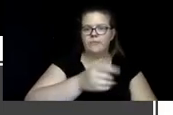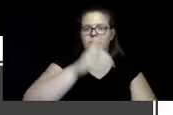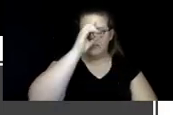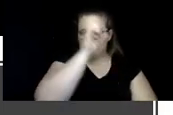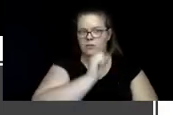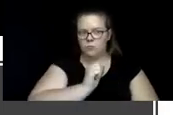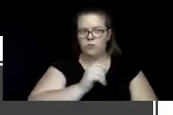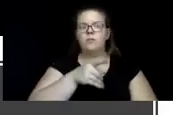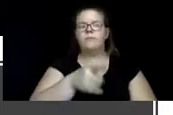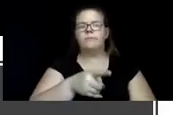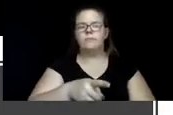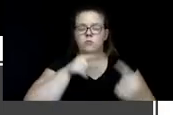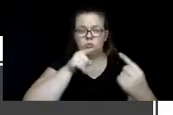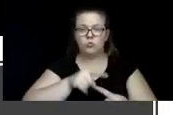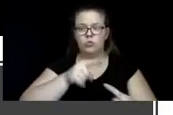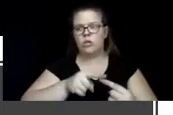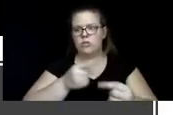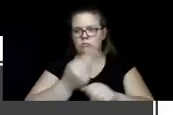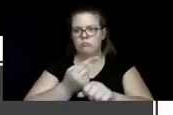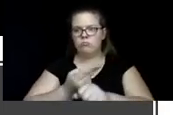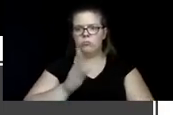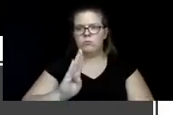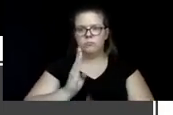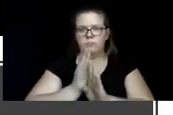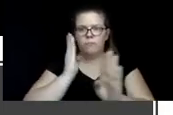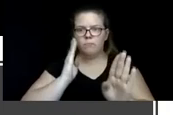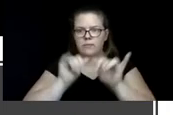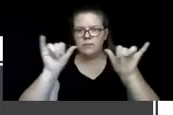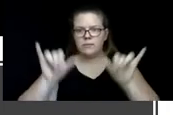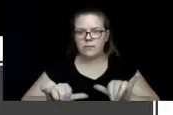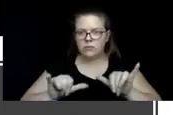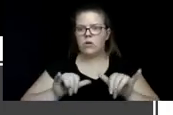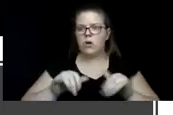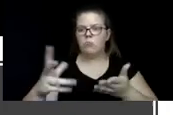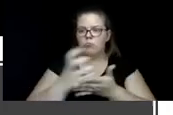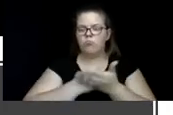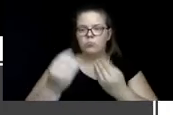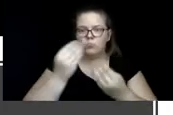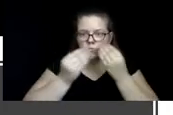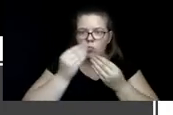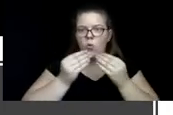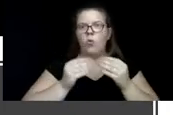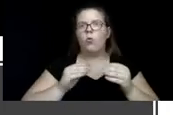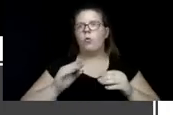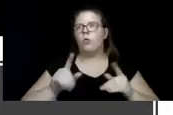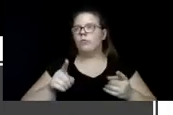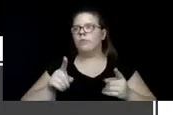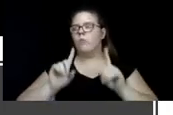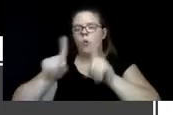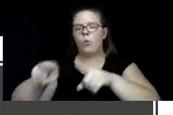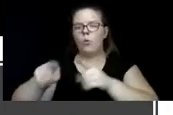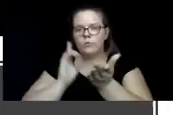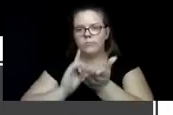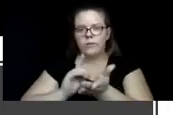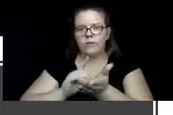trouble navigating the bus system in order to get groceries or make it to doctor's appointments, things along those